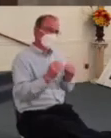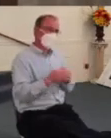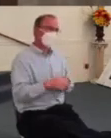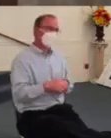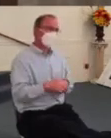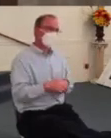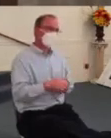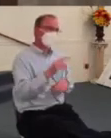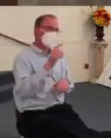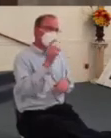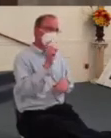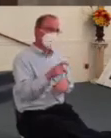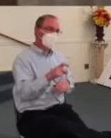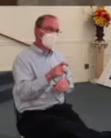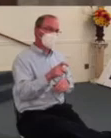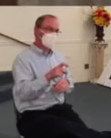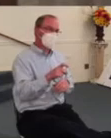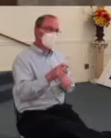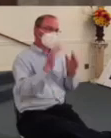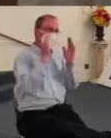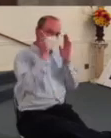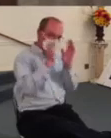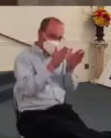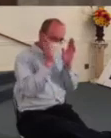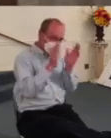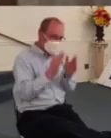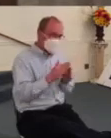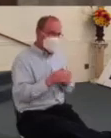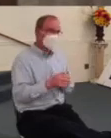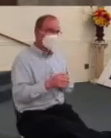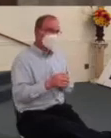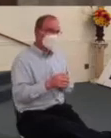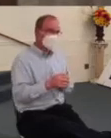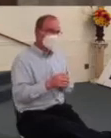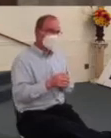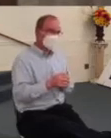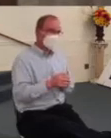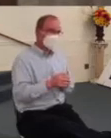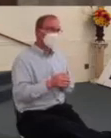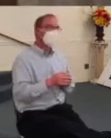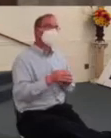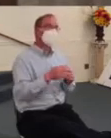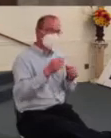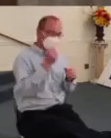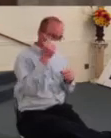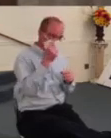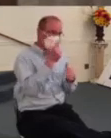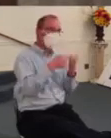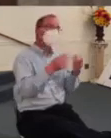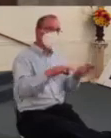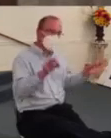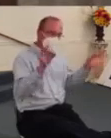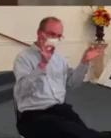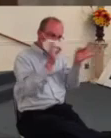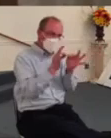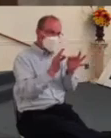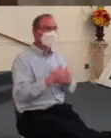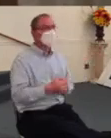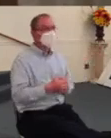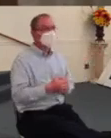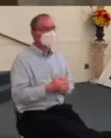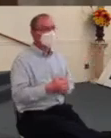It takes some sense of what's important. Remember, these men that were in the upper room, or in this